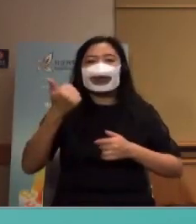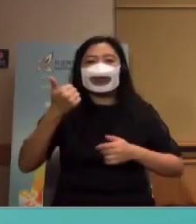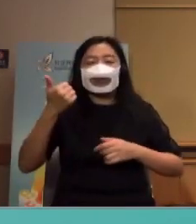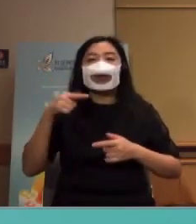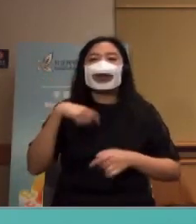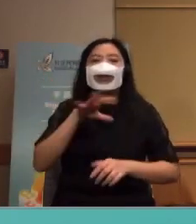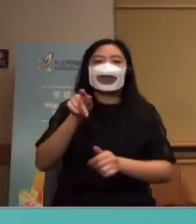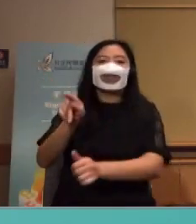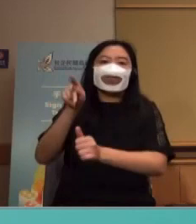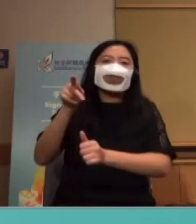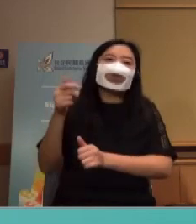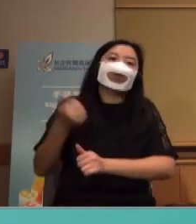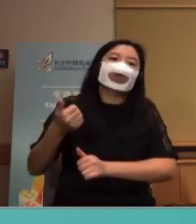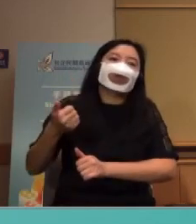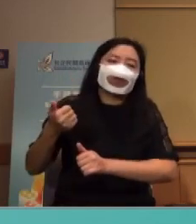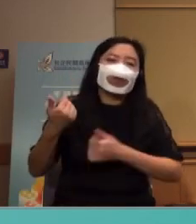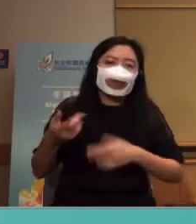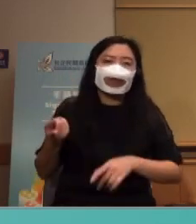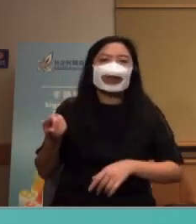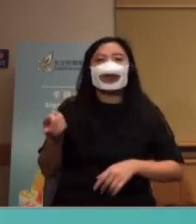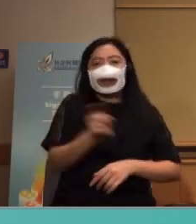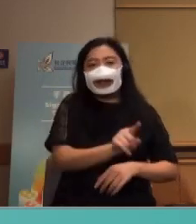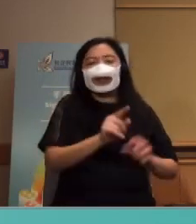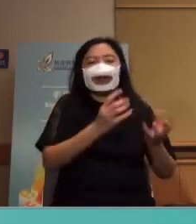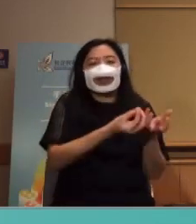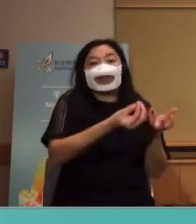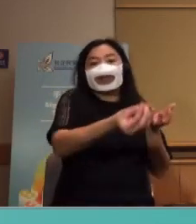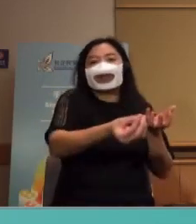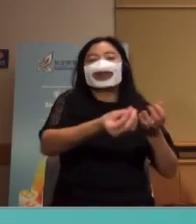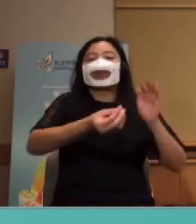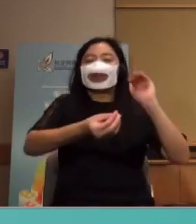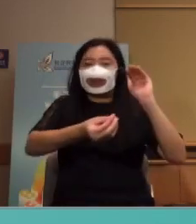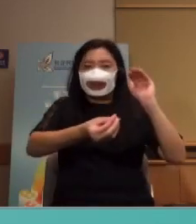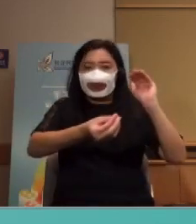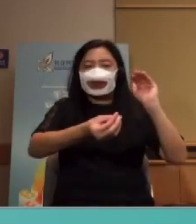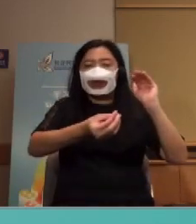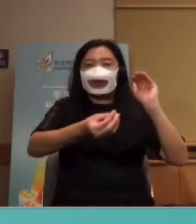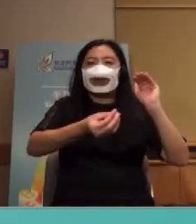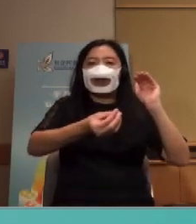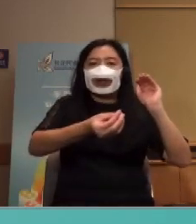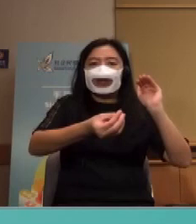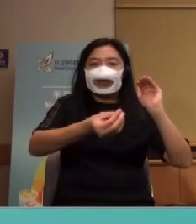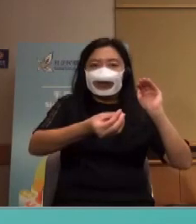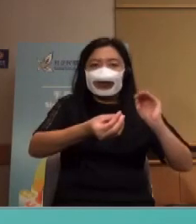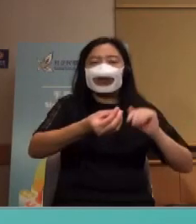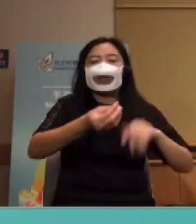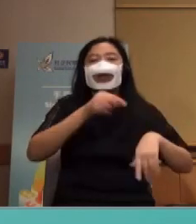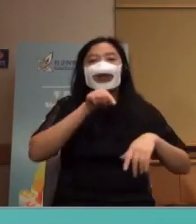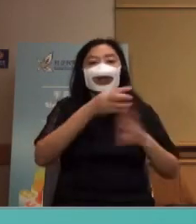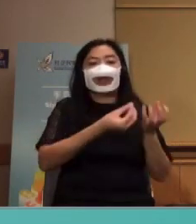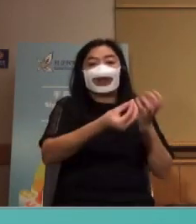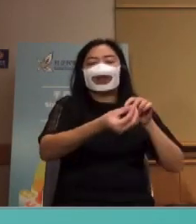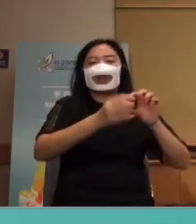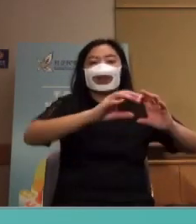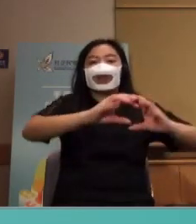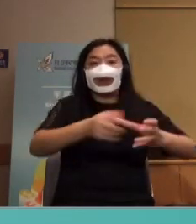or niche people, like niche crowd, they can actually have niche interests that create a huge community out of it. So I think that was the biggest